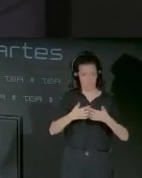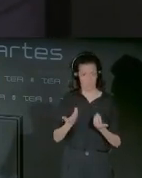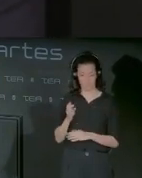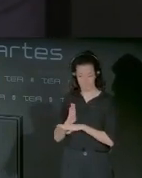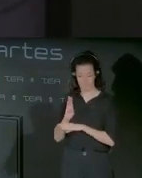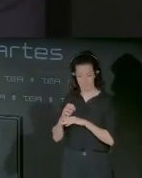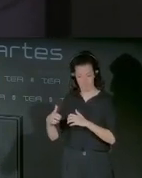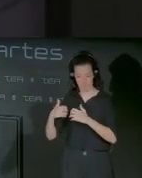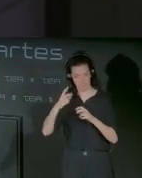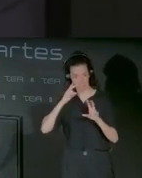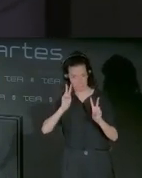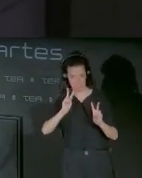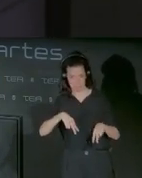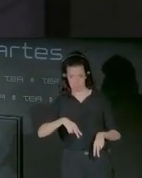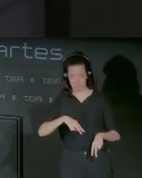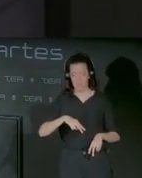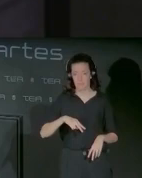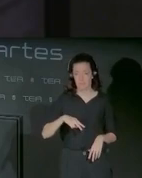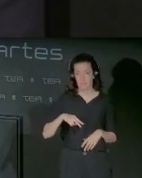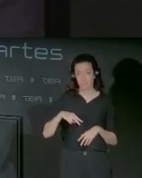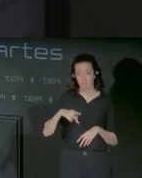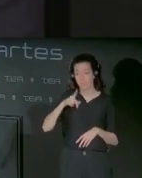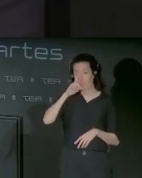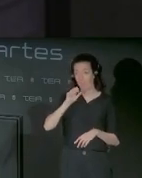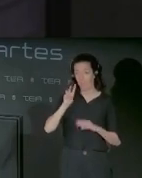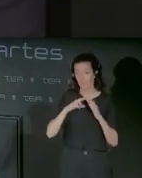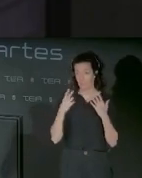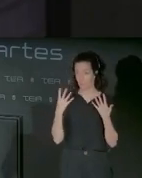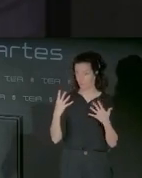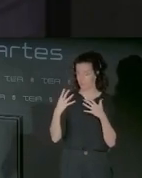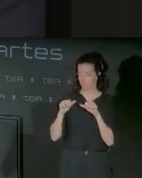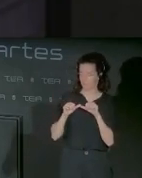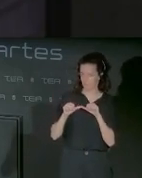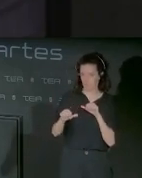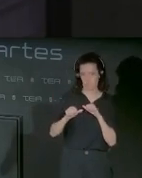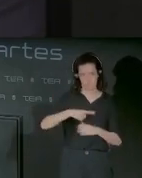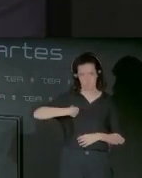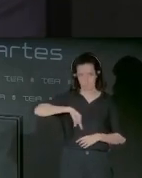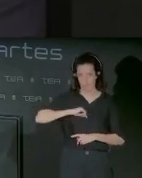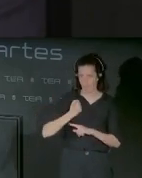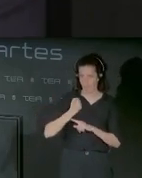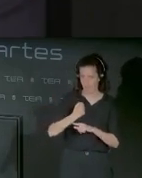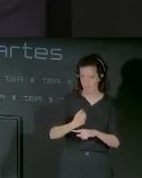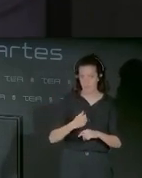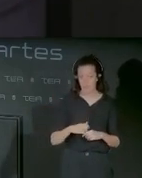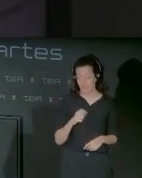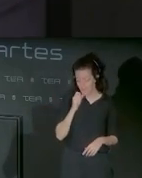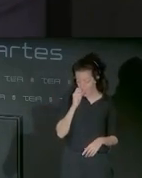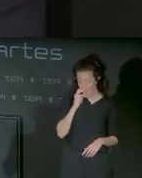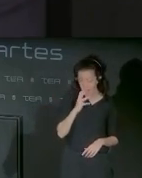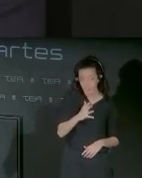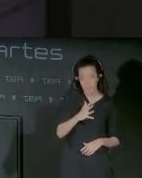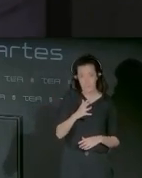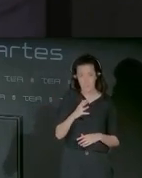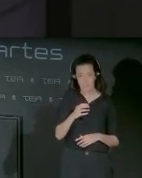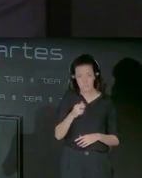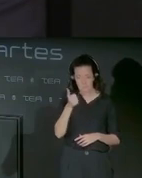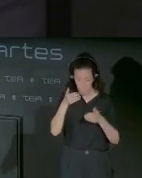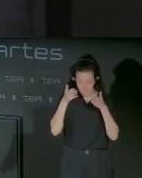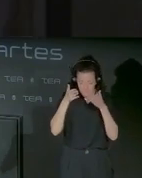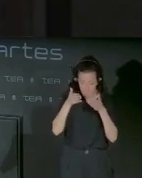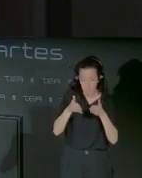the industry. It has been in the latest years when we have a more specific approach with specific grant schemes and